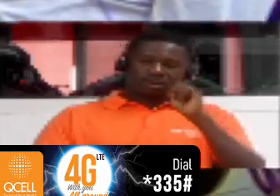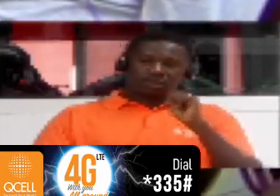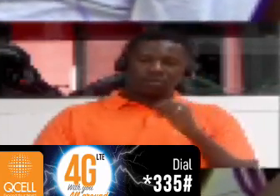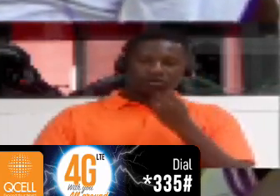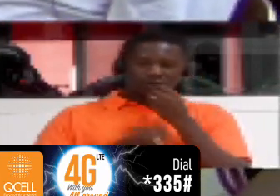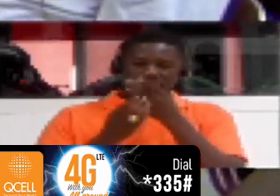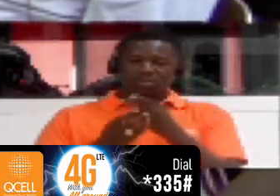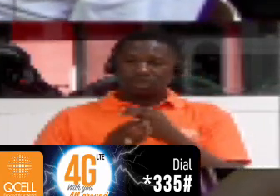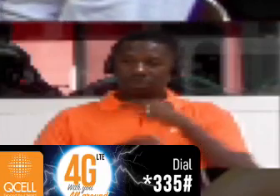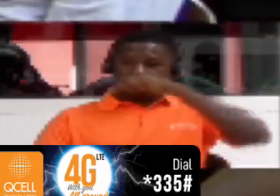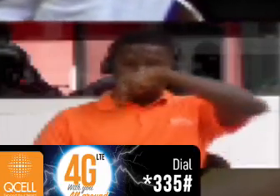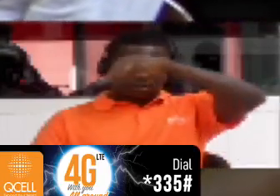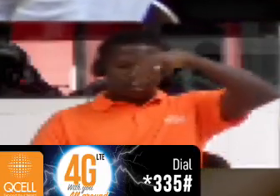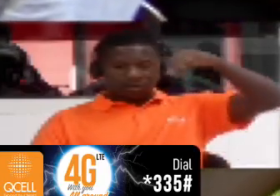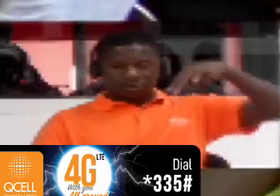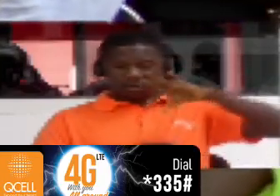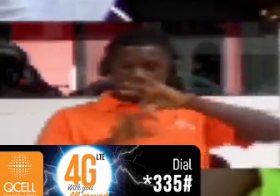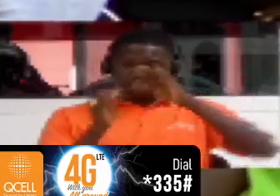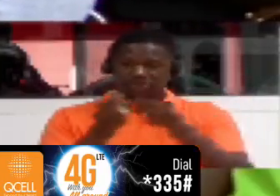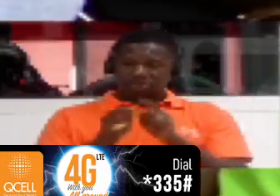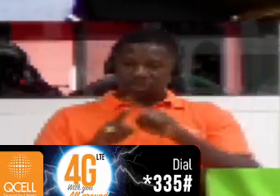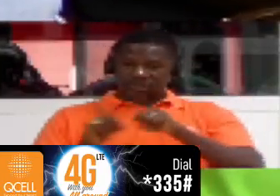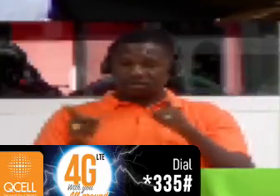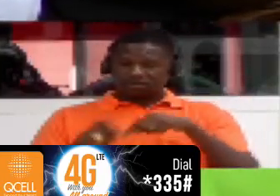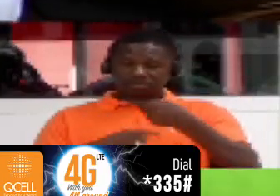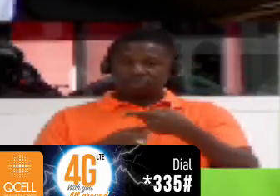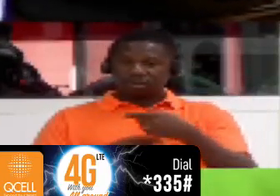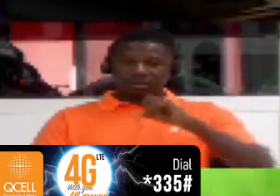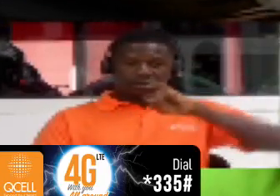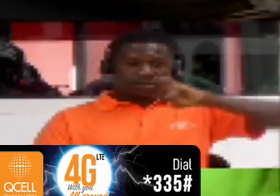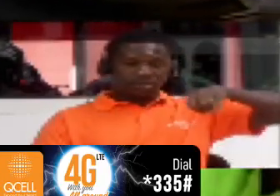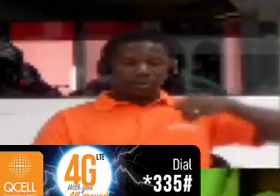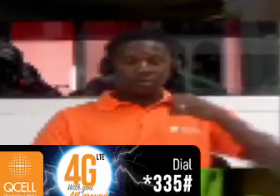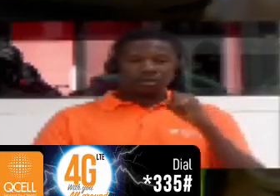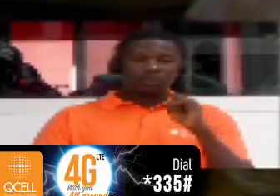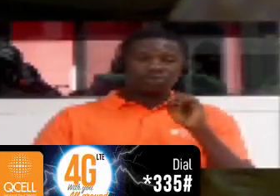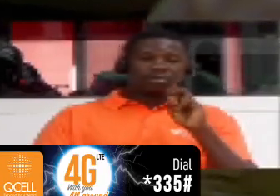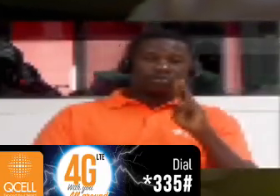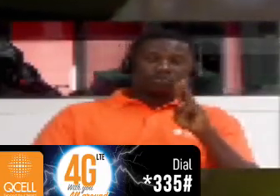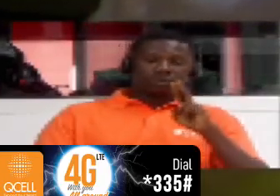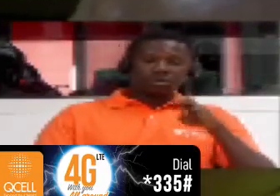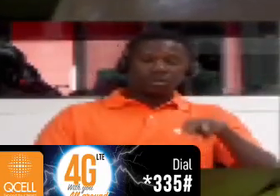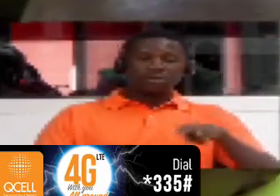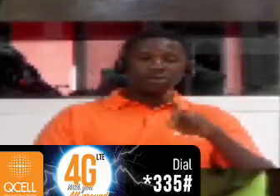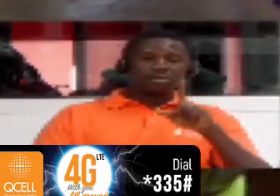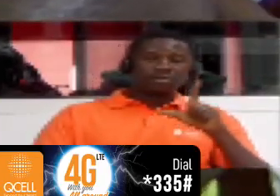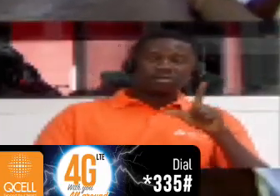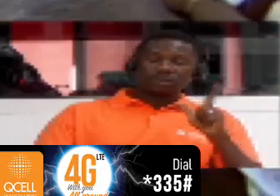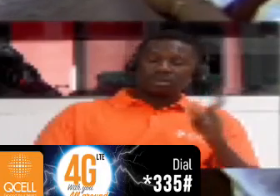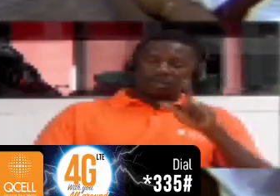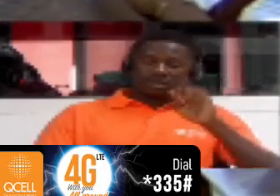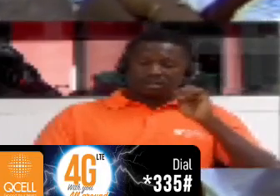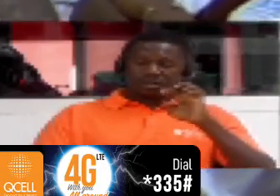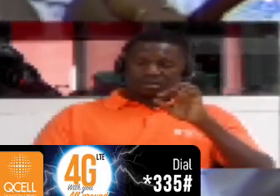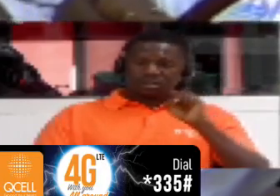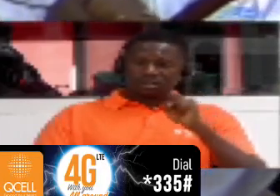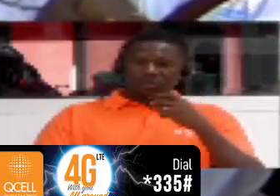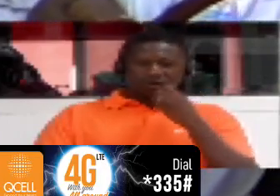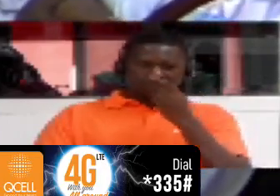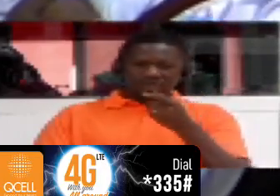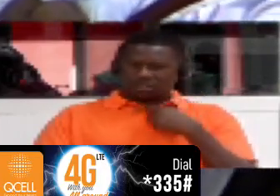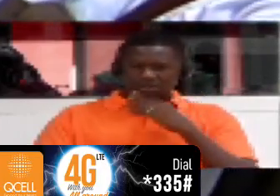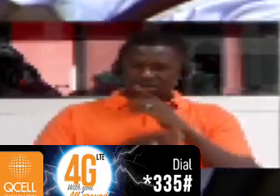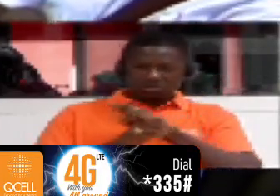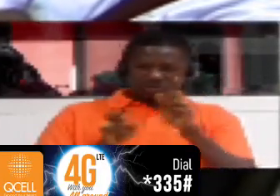patrol team is different from the junglers. Is that what you're saying now? Akosa ibeni na fokanko patrol team will nin junglers olu mantara kafukileng fo